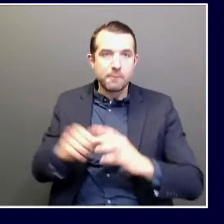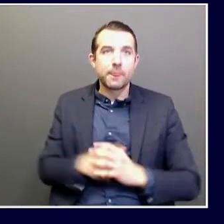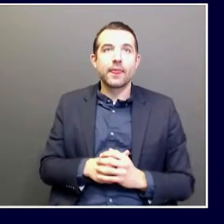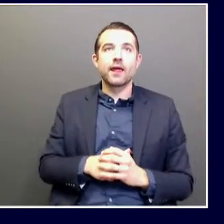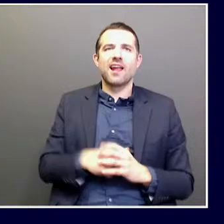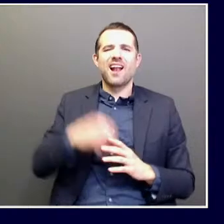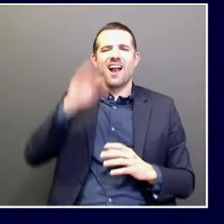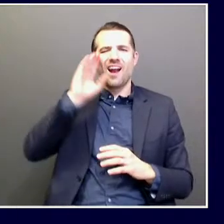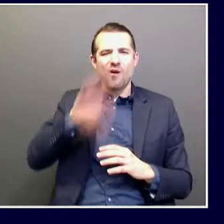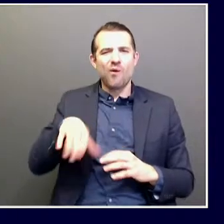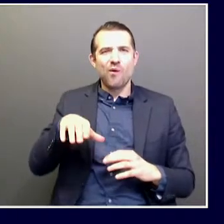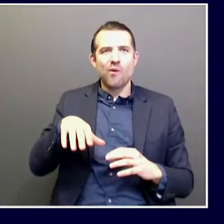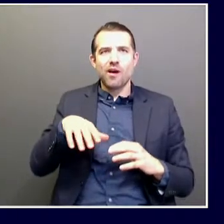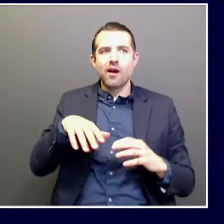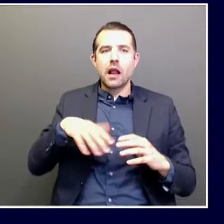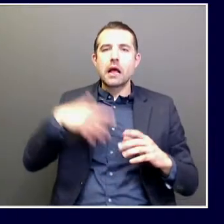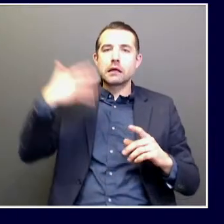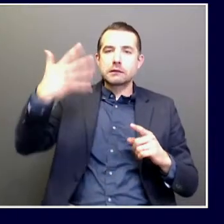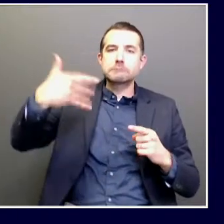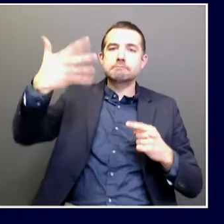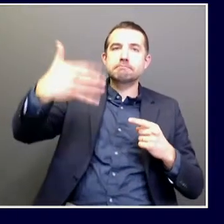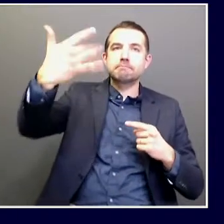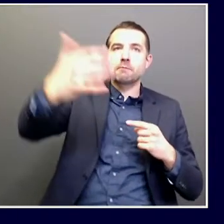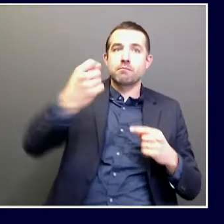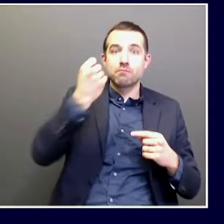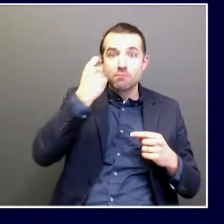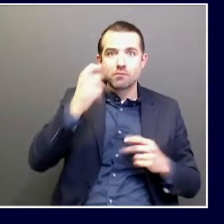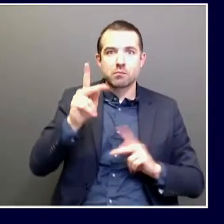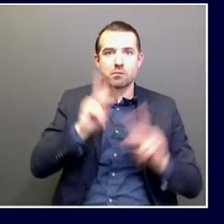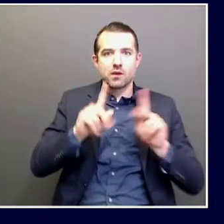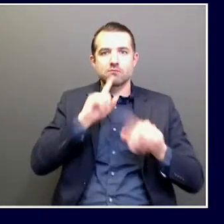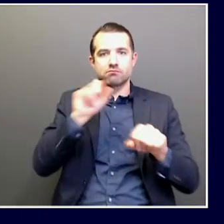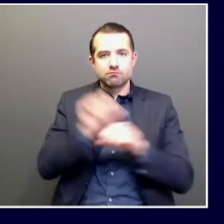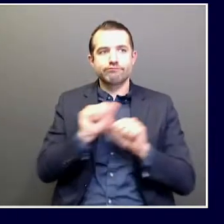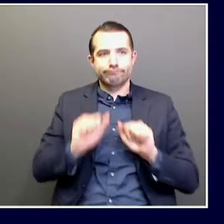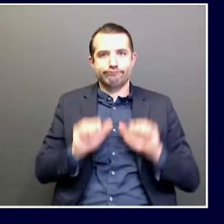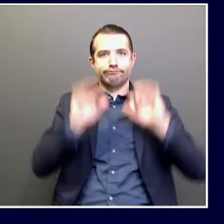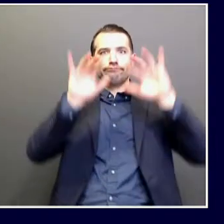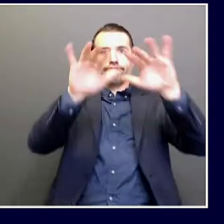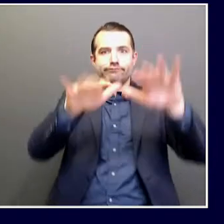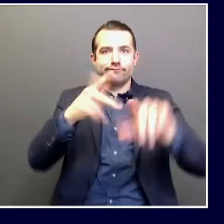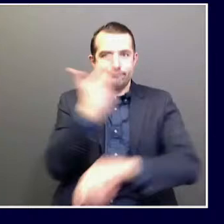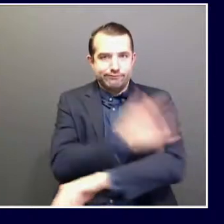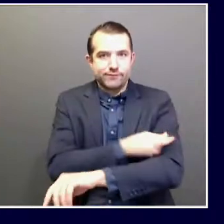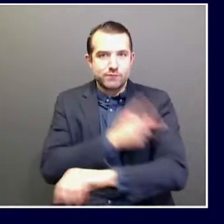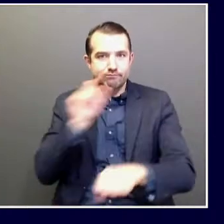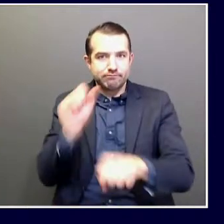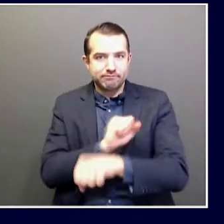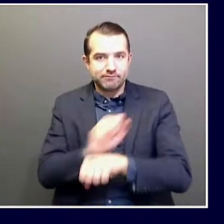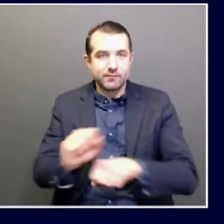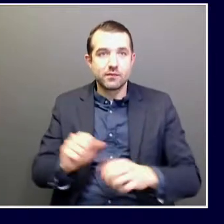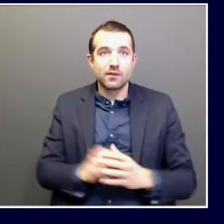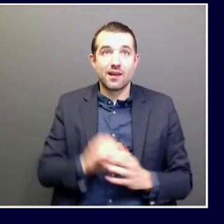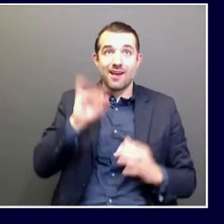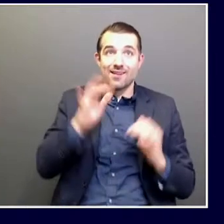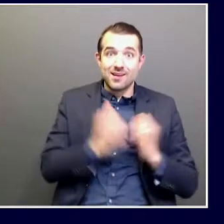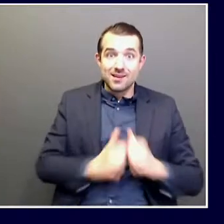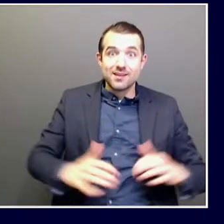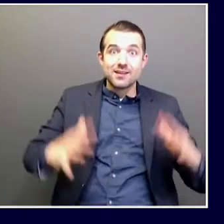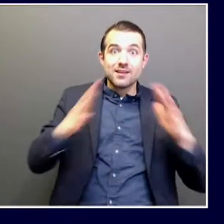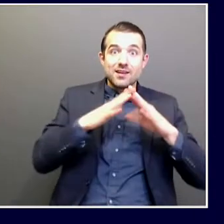seemed to have been much better attended than the sort of constant. So we're going to keep plugging away at